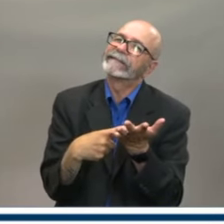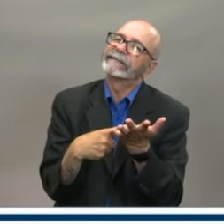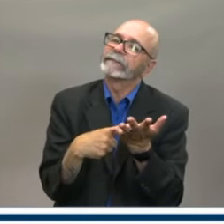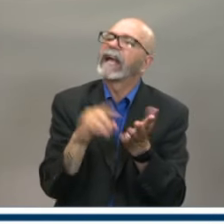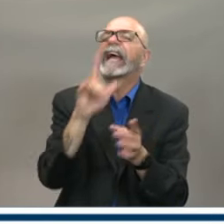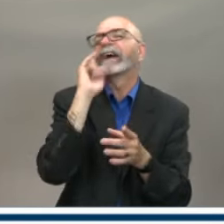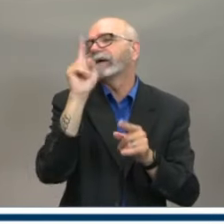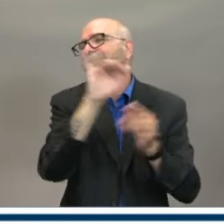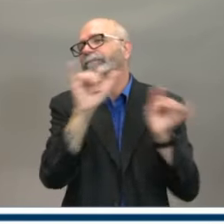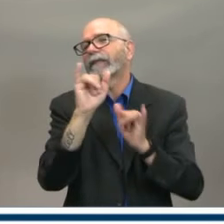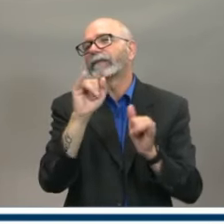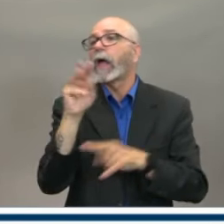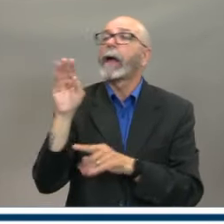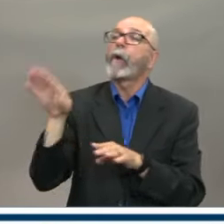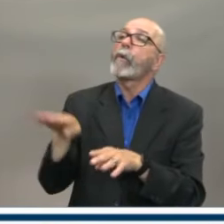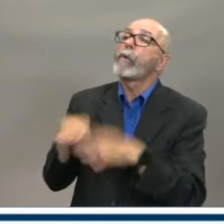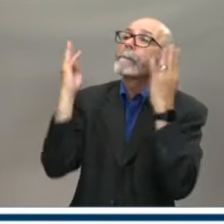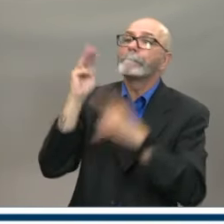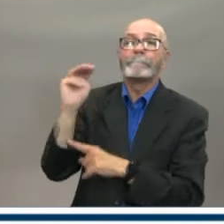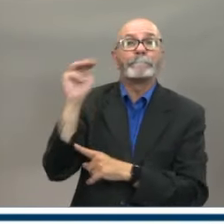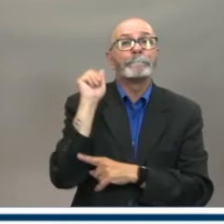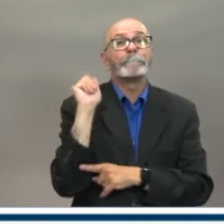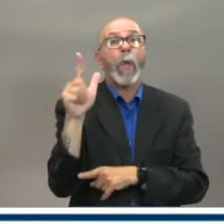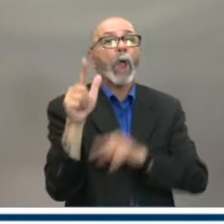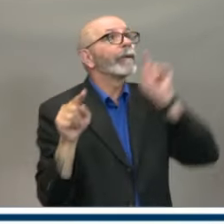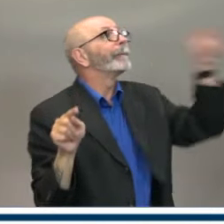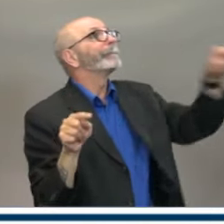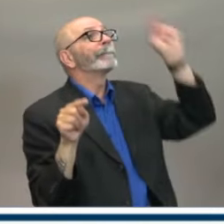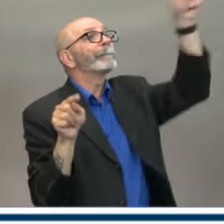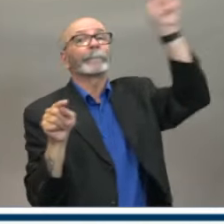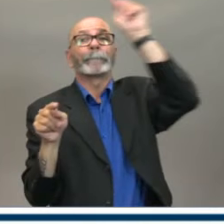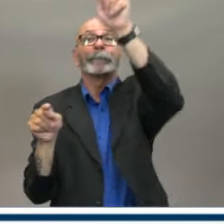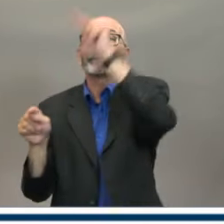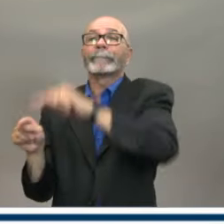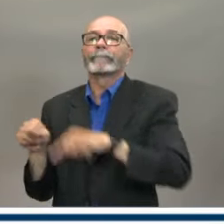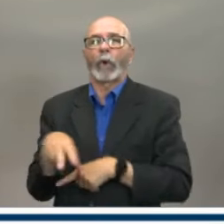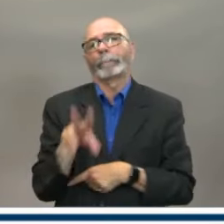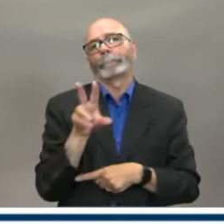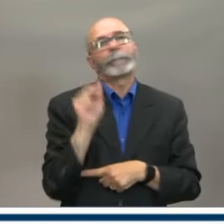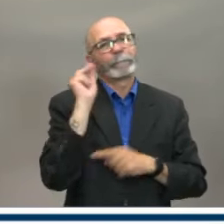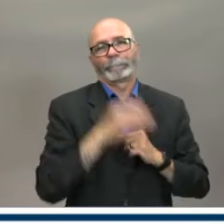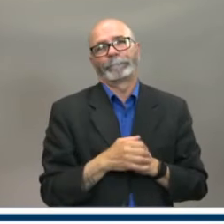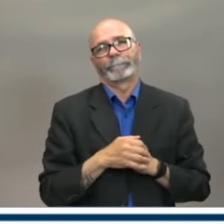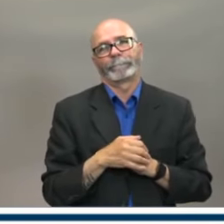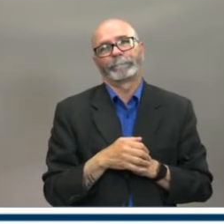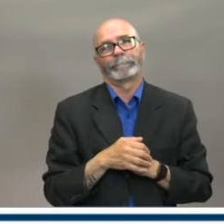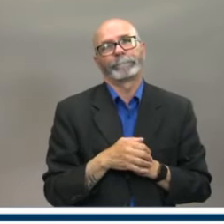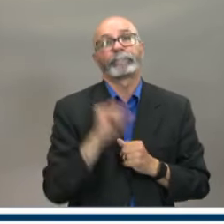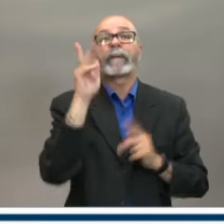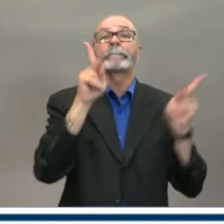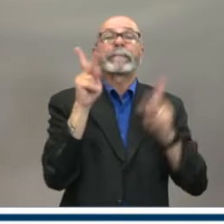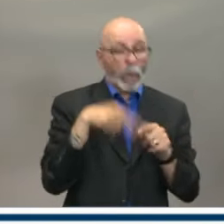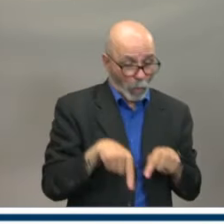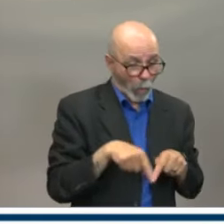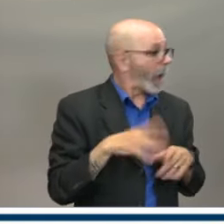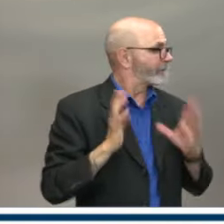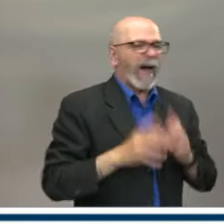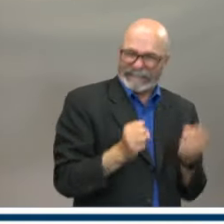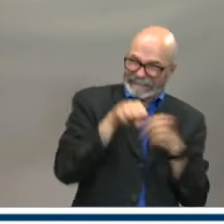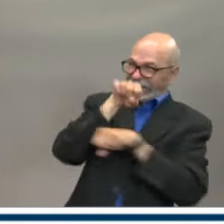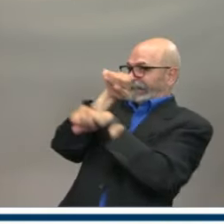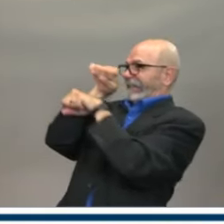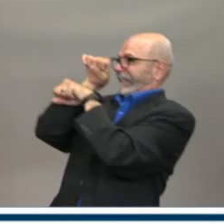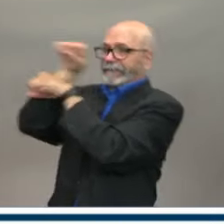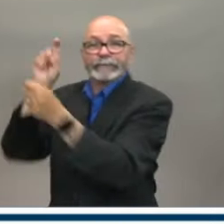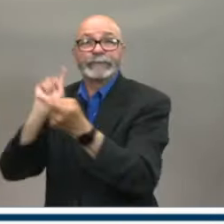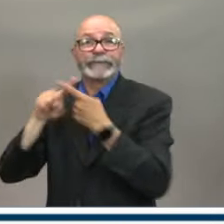up malls, it's nonsensical, goes against the theory, because people will leave and travel from HRM to wherever